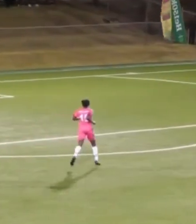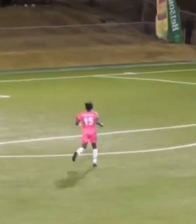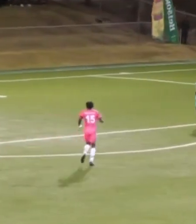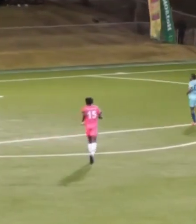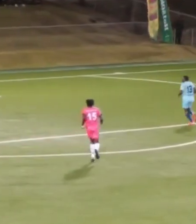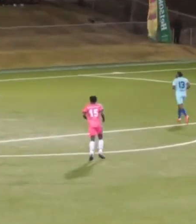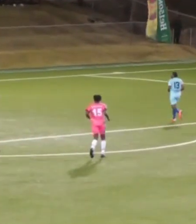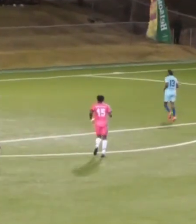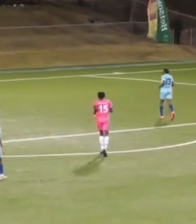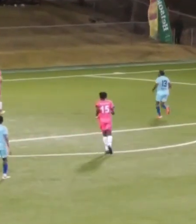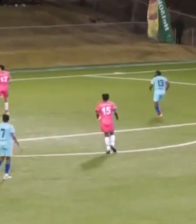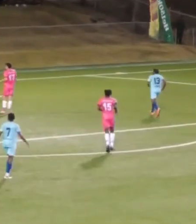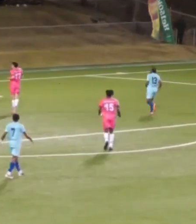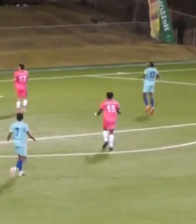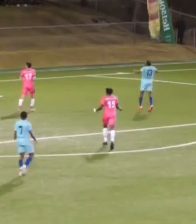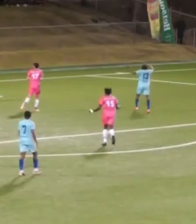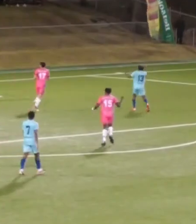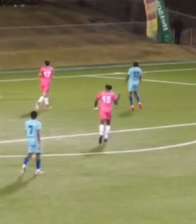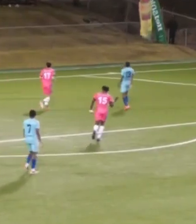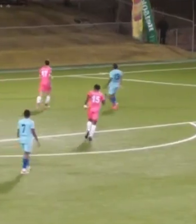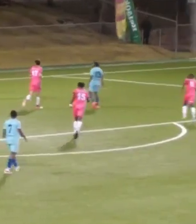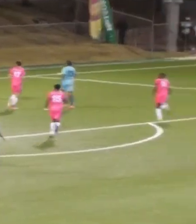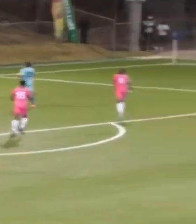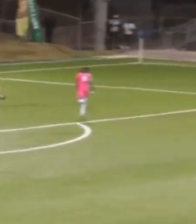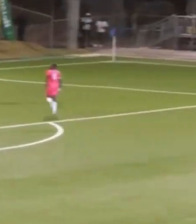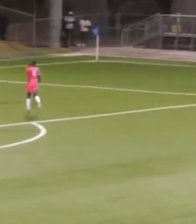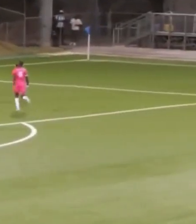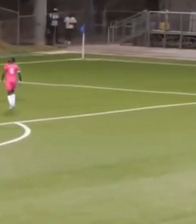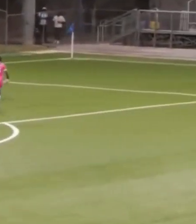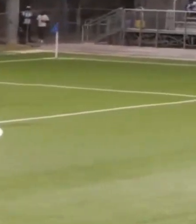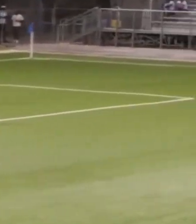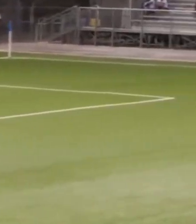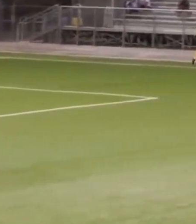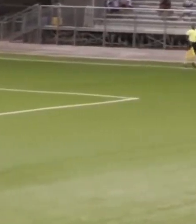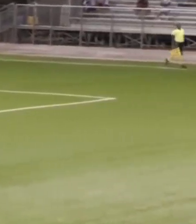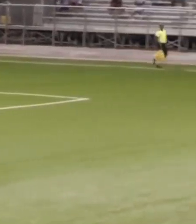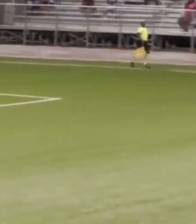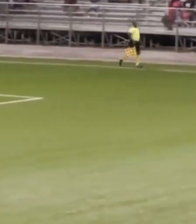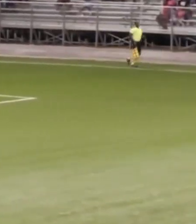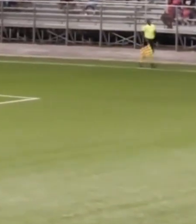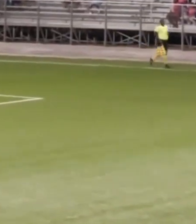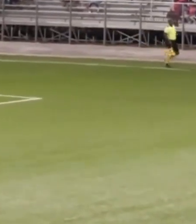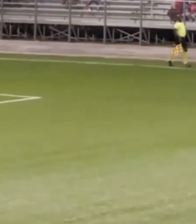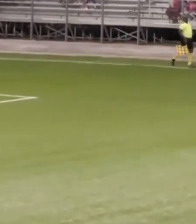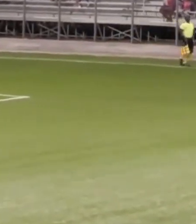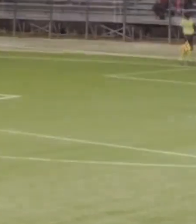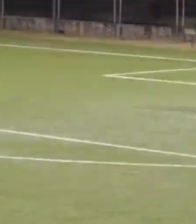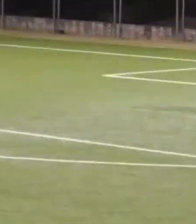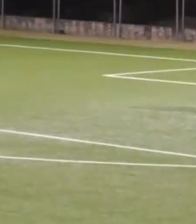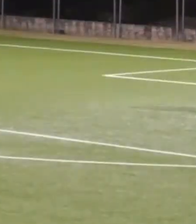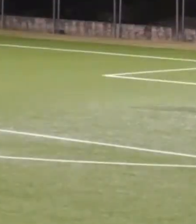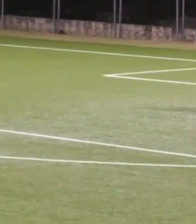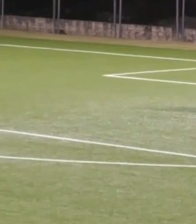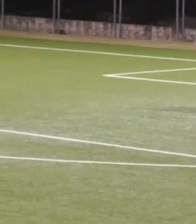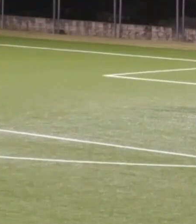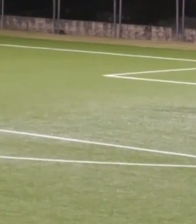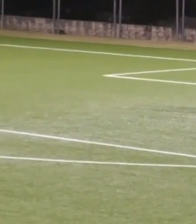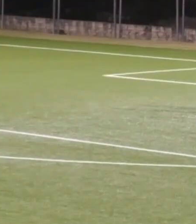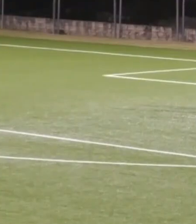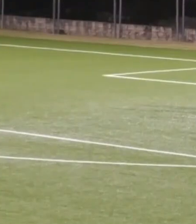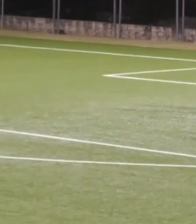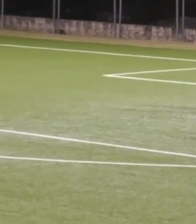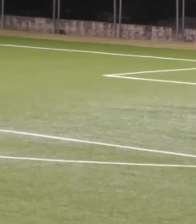a whisker, but his second is money in the bank. Locked at 1-1 then at the break. Let's head to the second. Dead